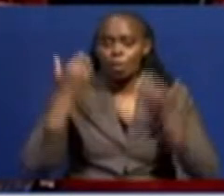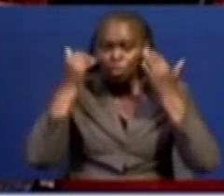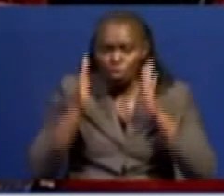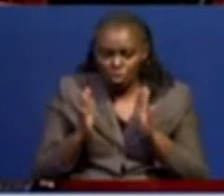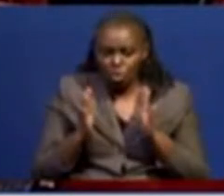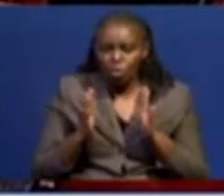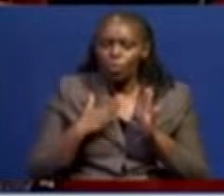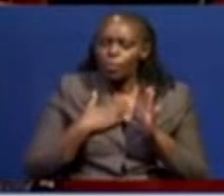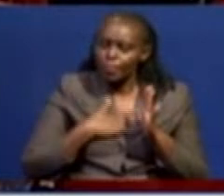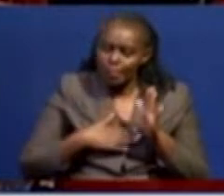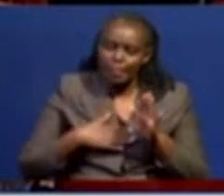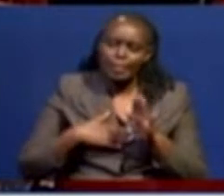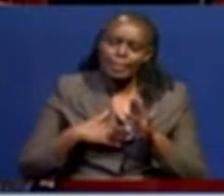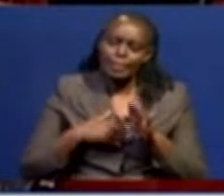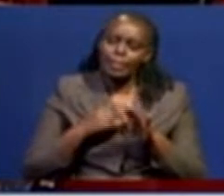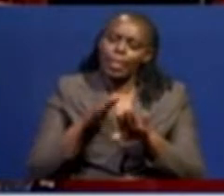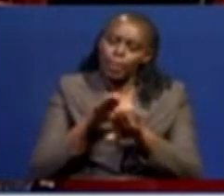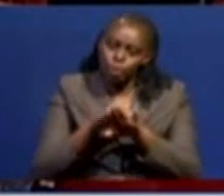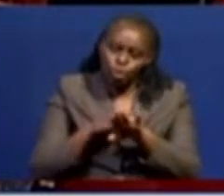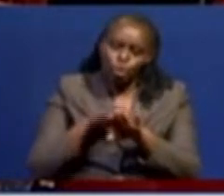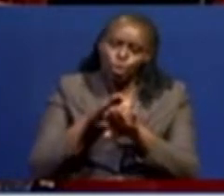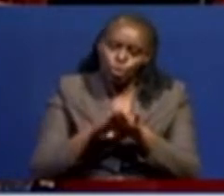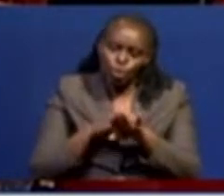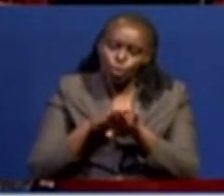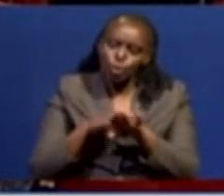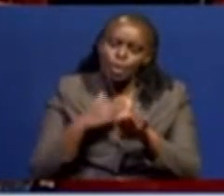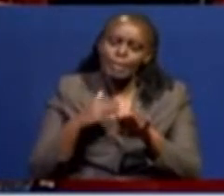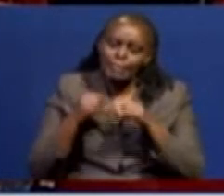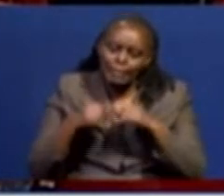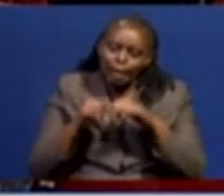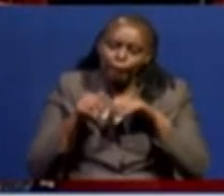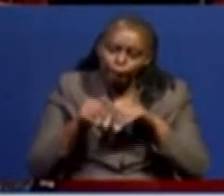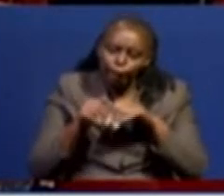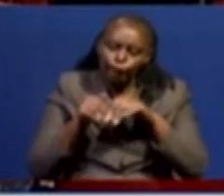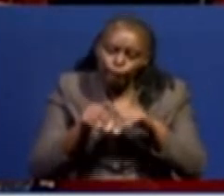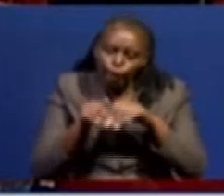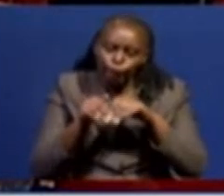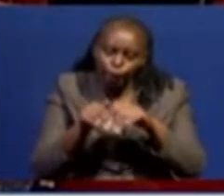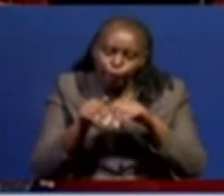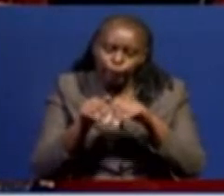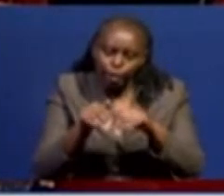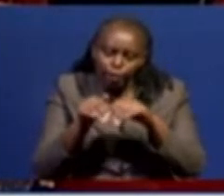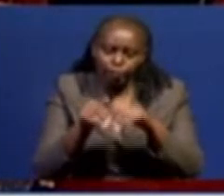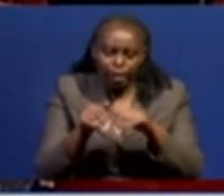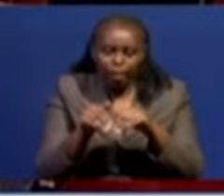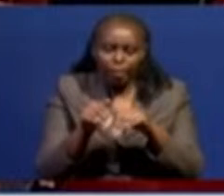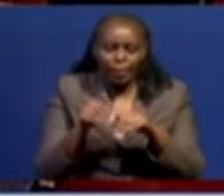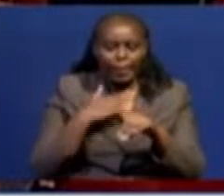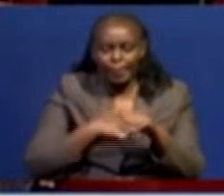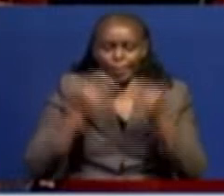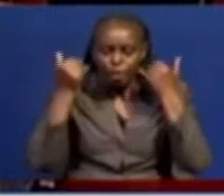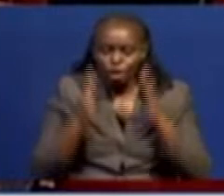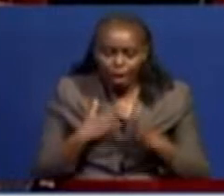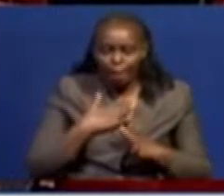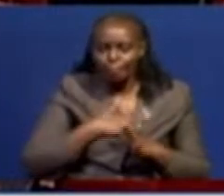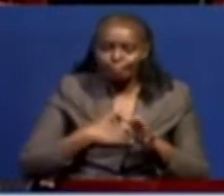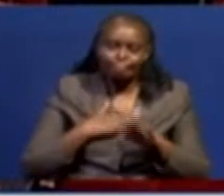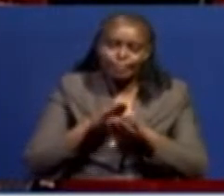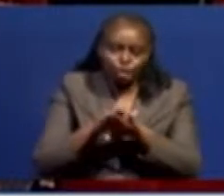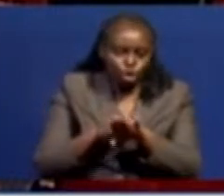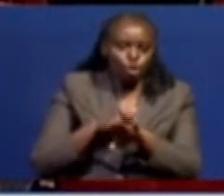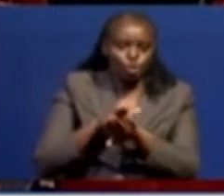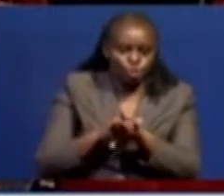Can the council go slightly slow? Because we are trying to catch up with these volumes here as he keeps on